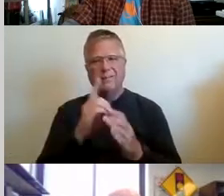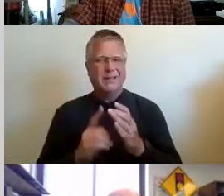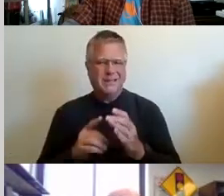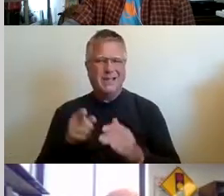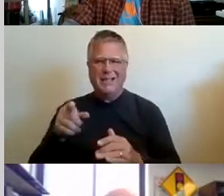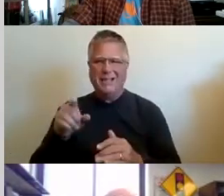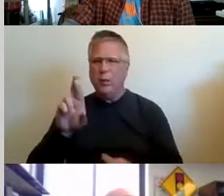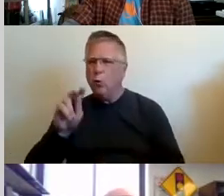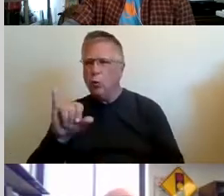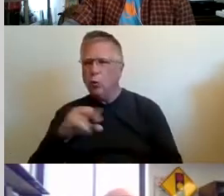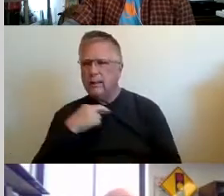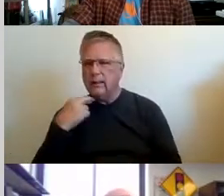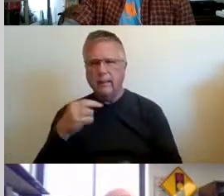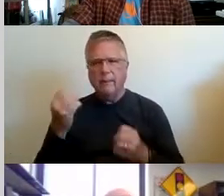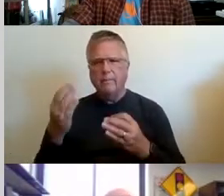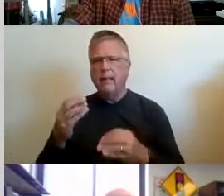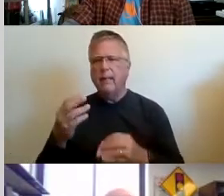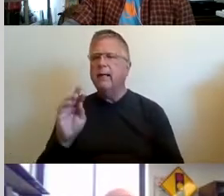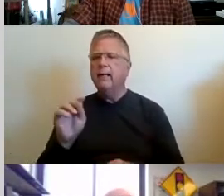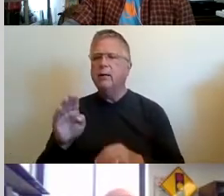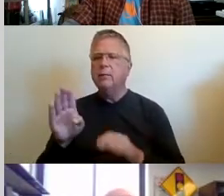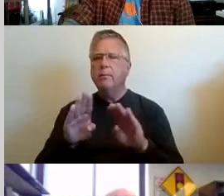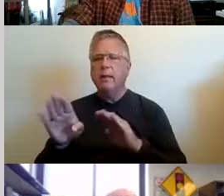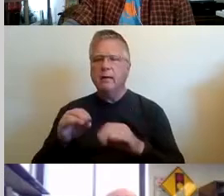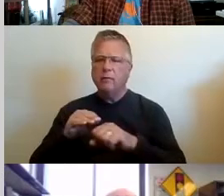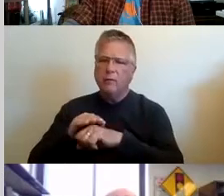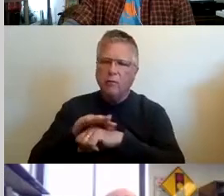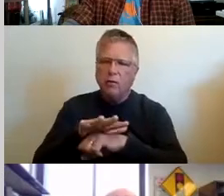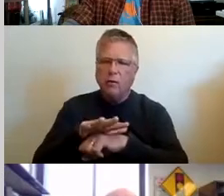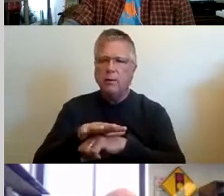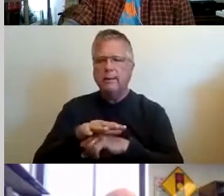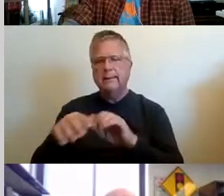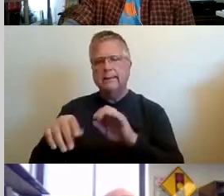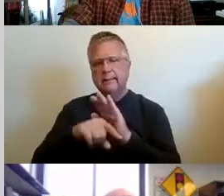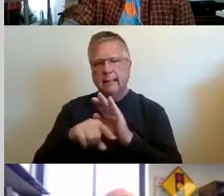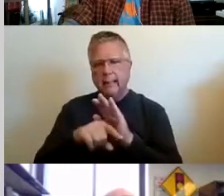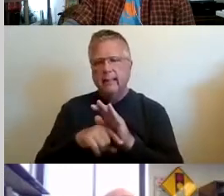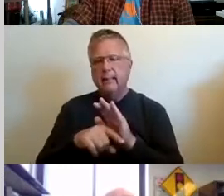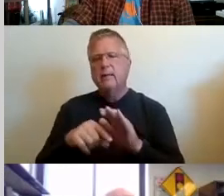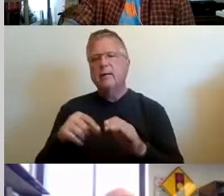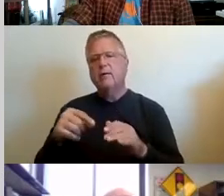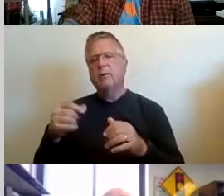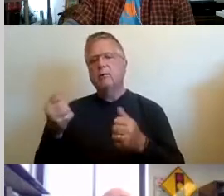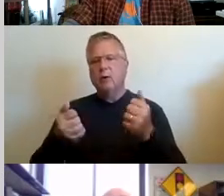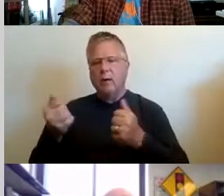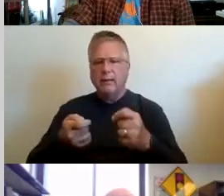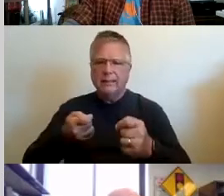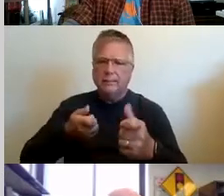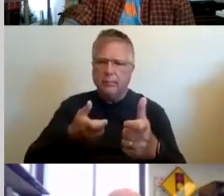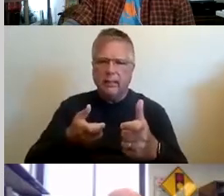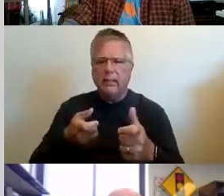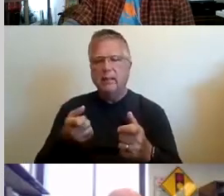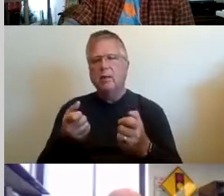many kinds of human behavior that influence aggressive driving, speeding, that resulted in